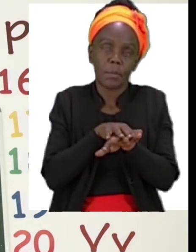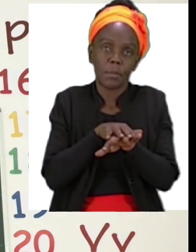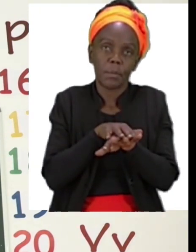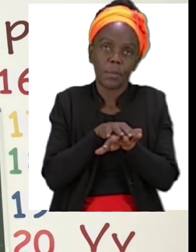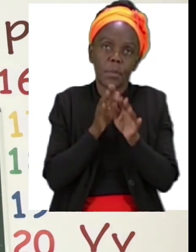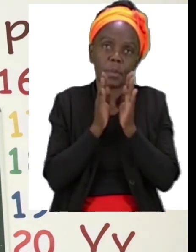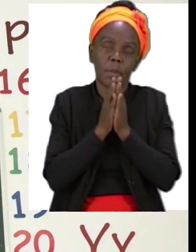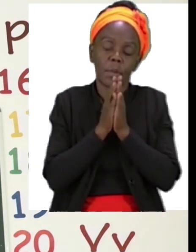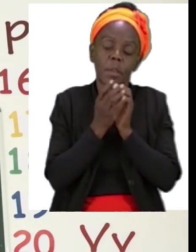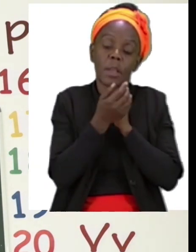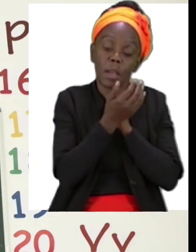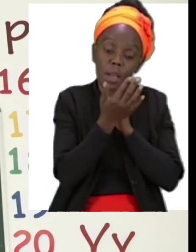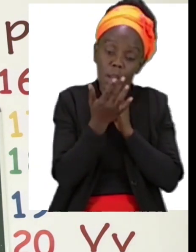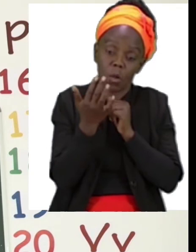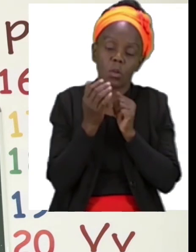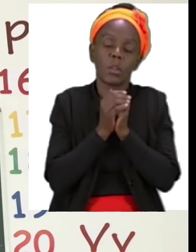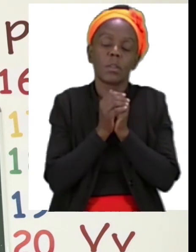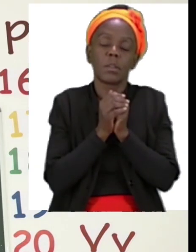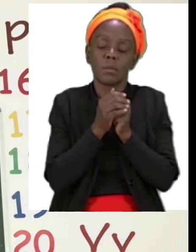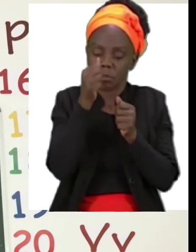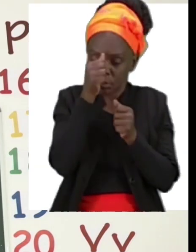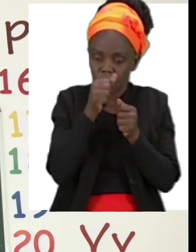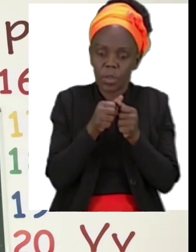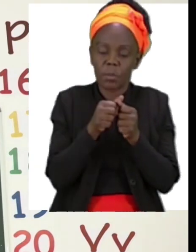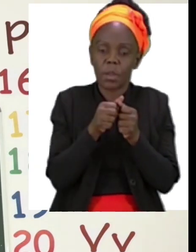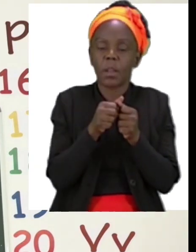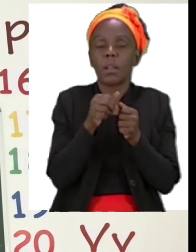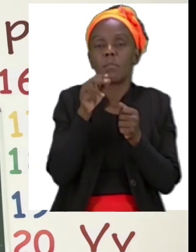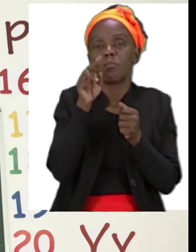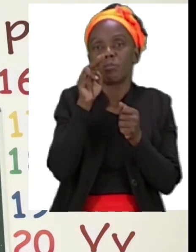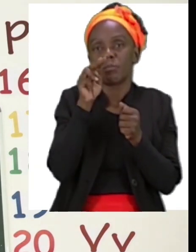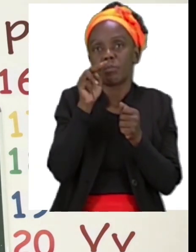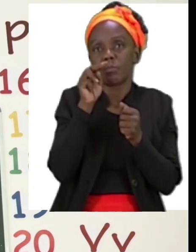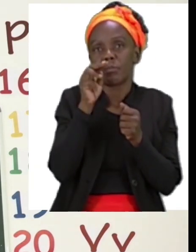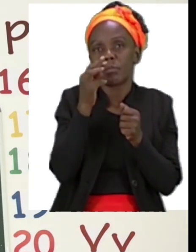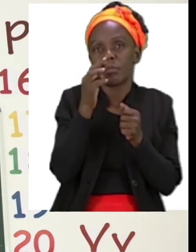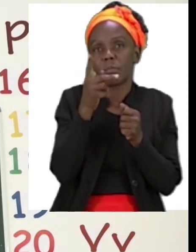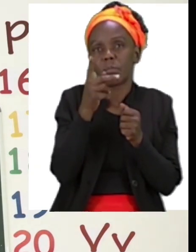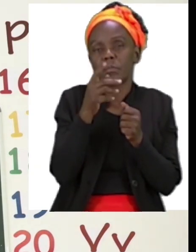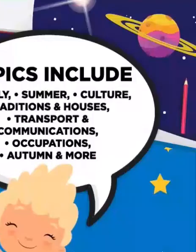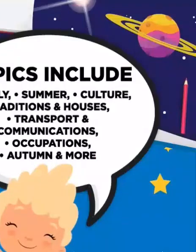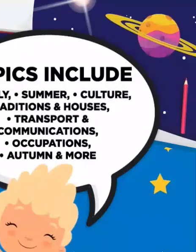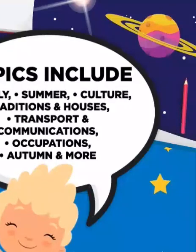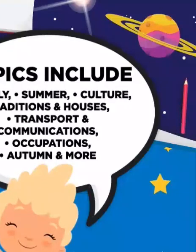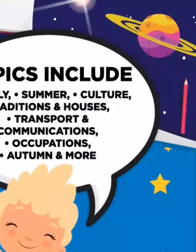your dollar signs for the answers. I will see you soon after the advert